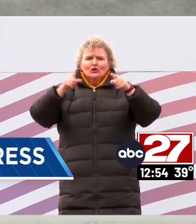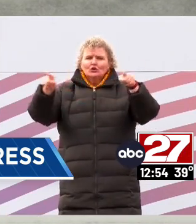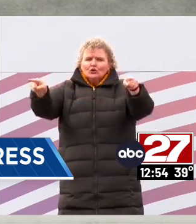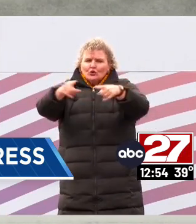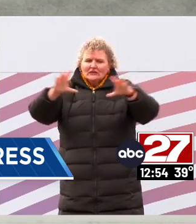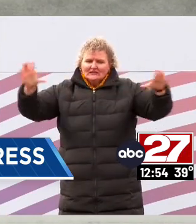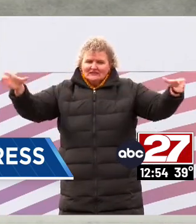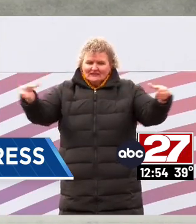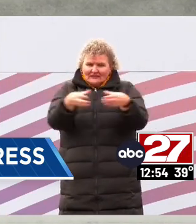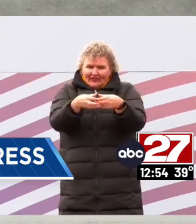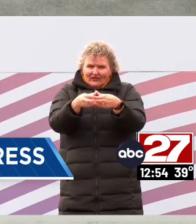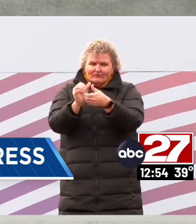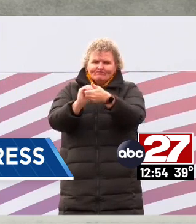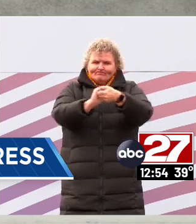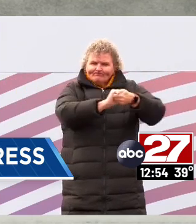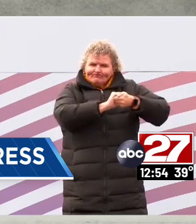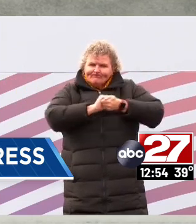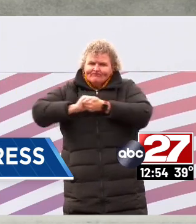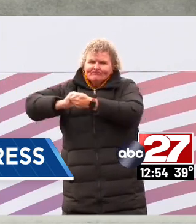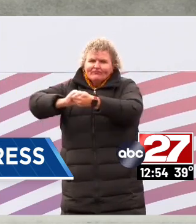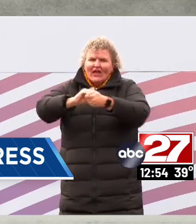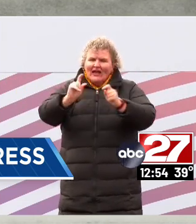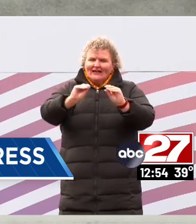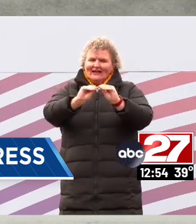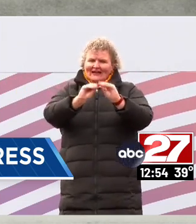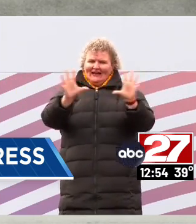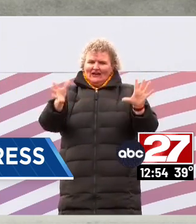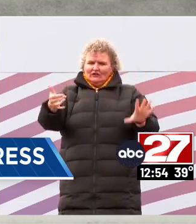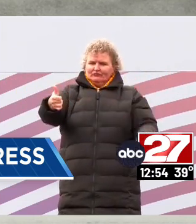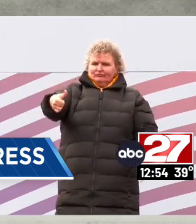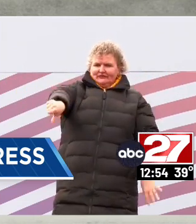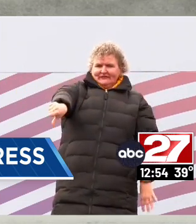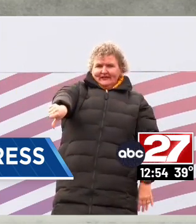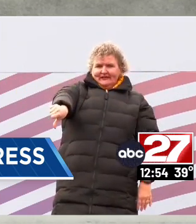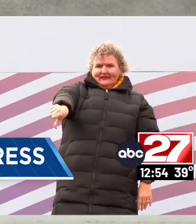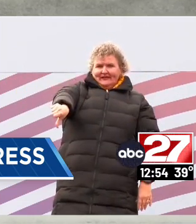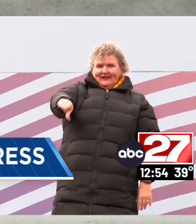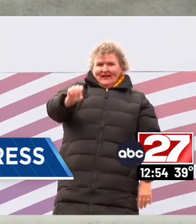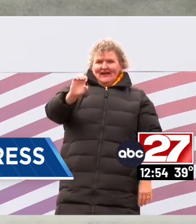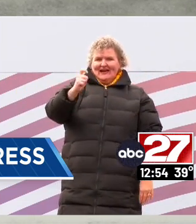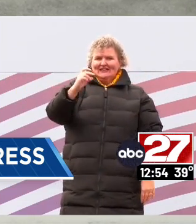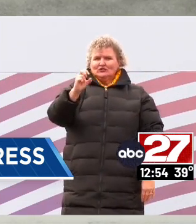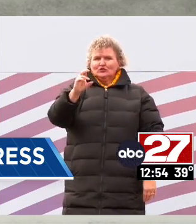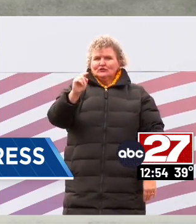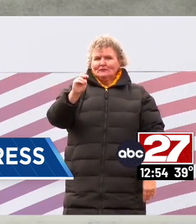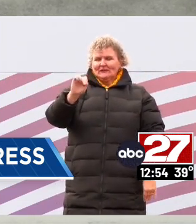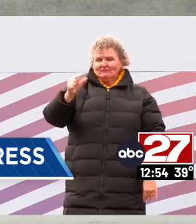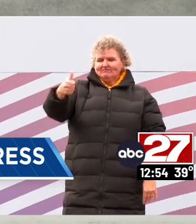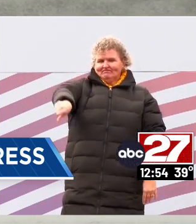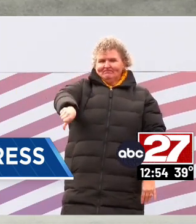to resoundingly reject extremism here in Pennsylvania.